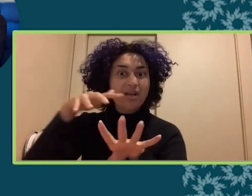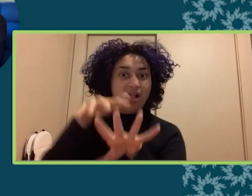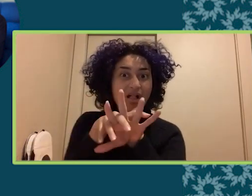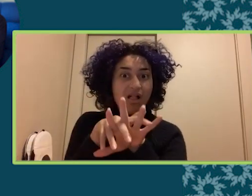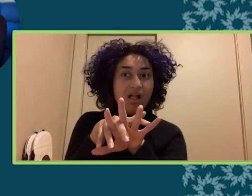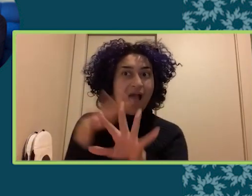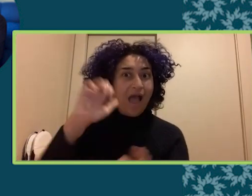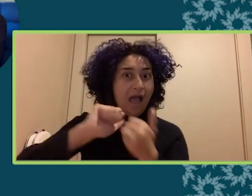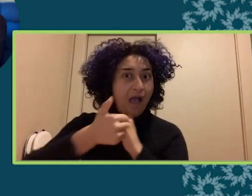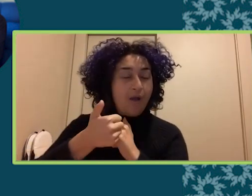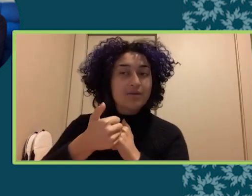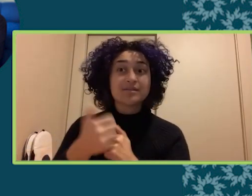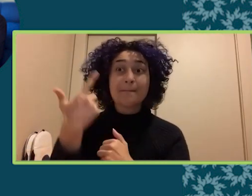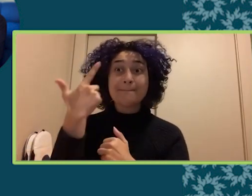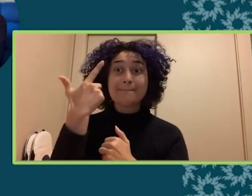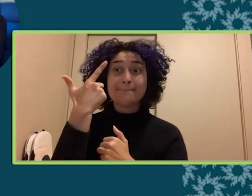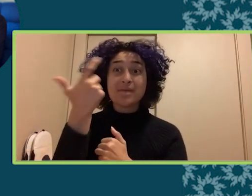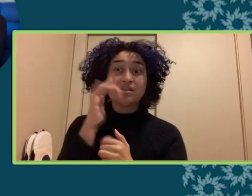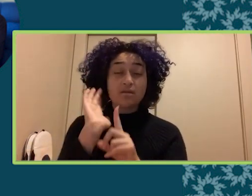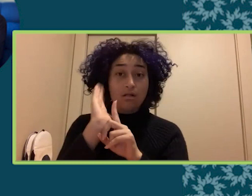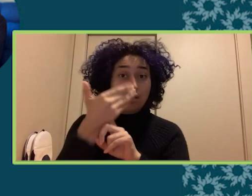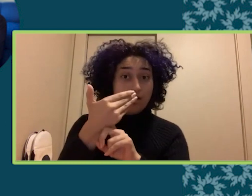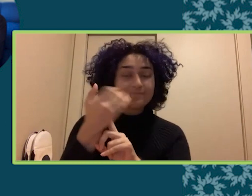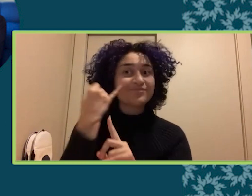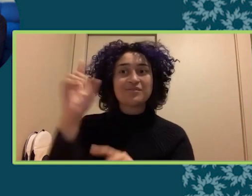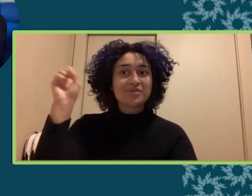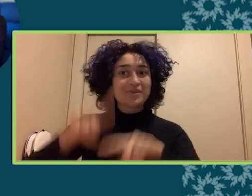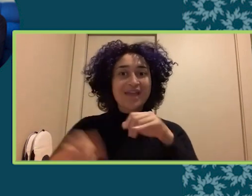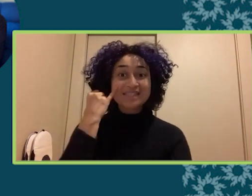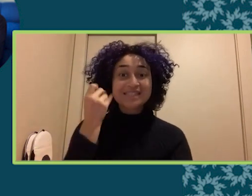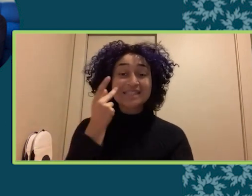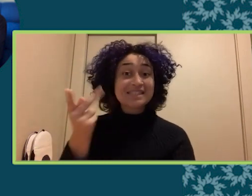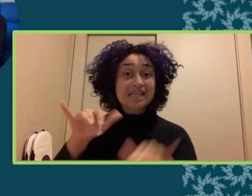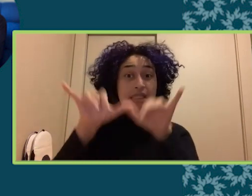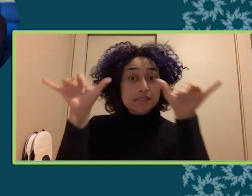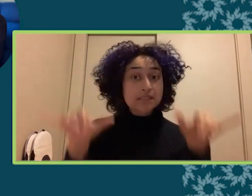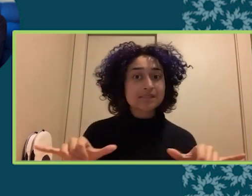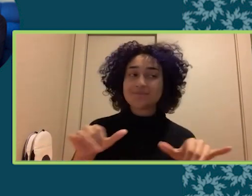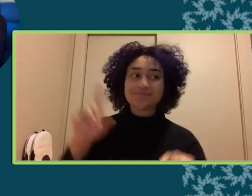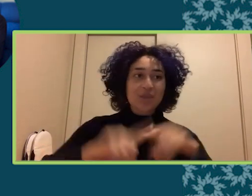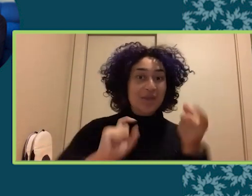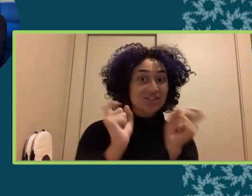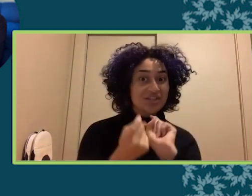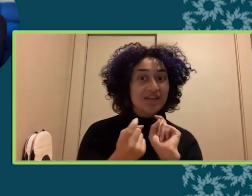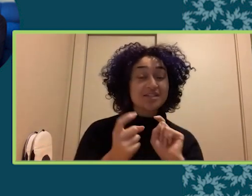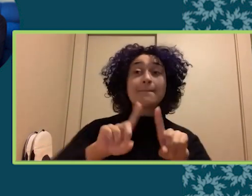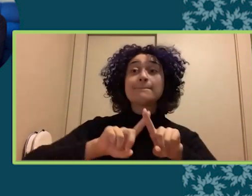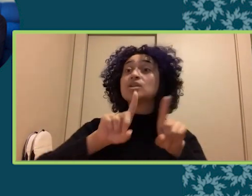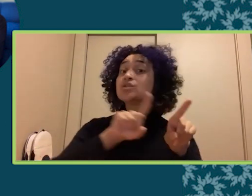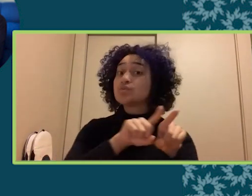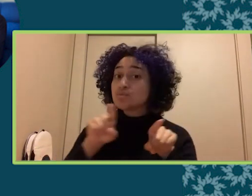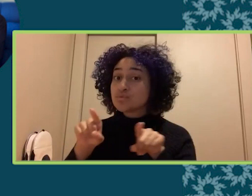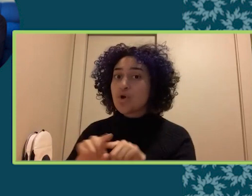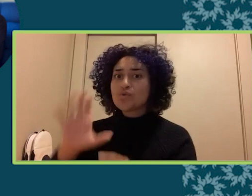If you can't see the system, then one, you can't change it, but two, you believe that this is the